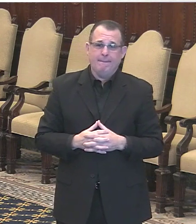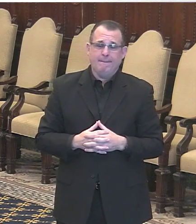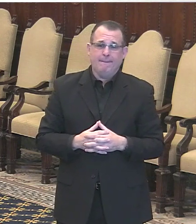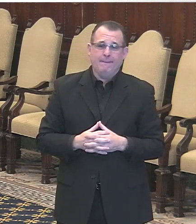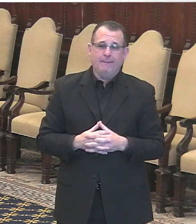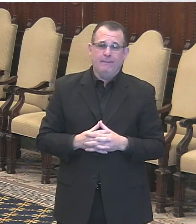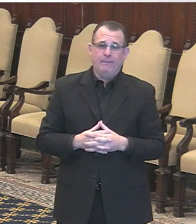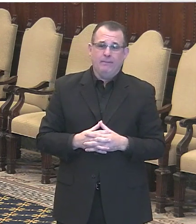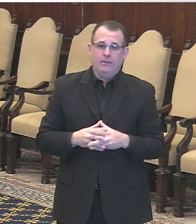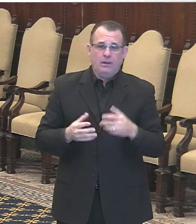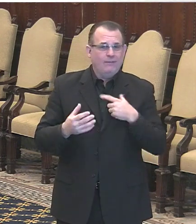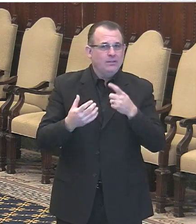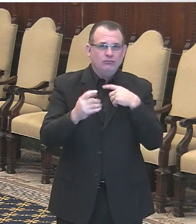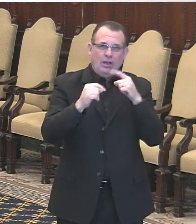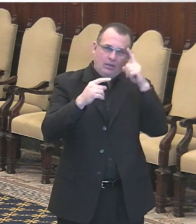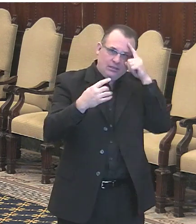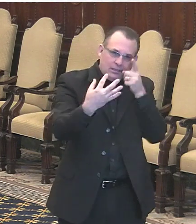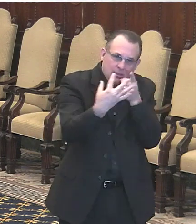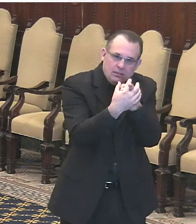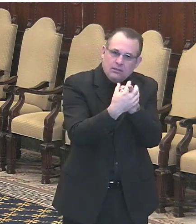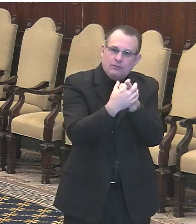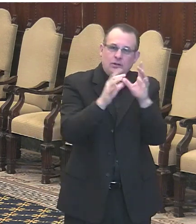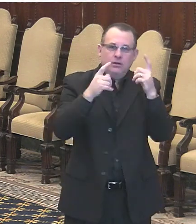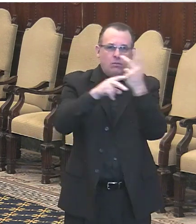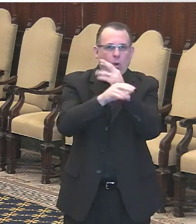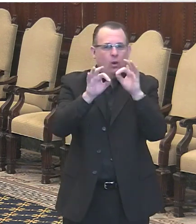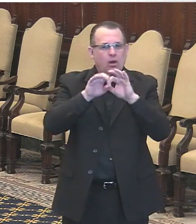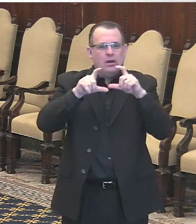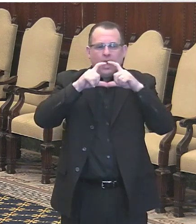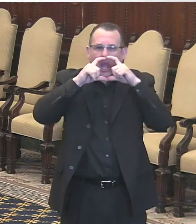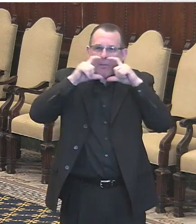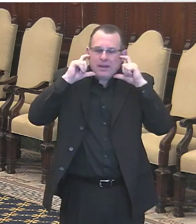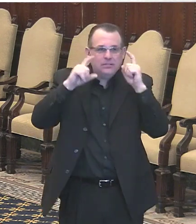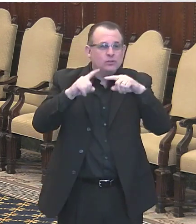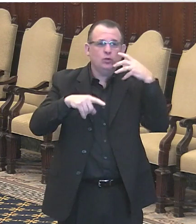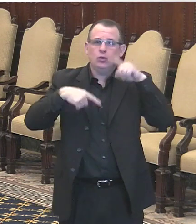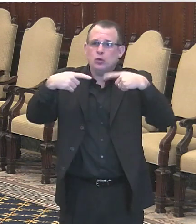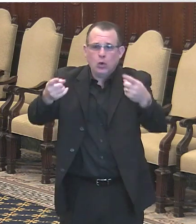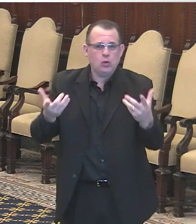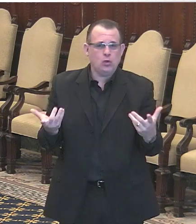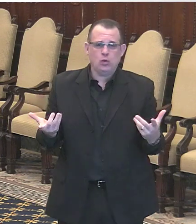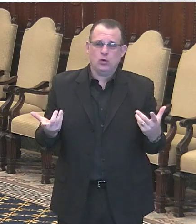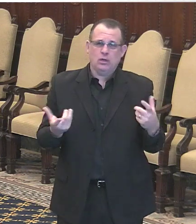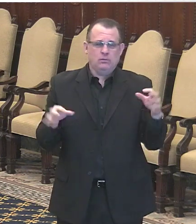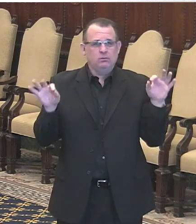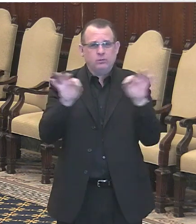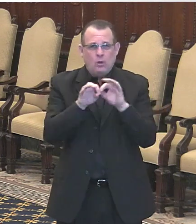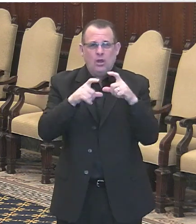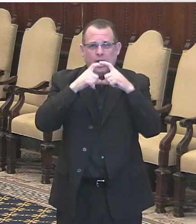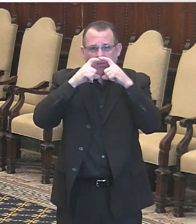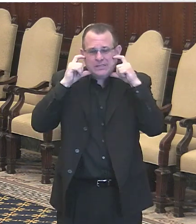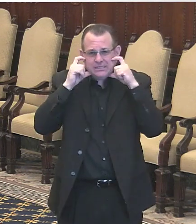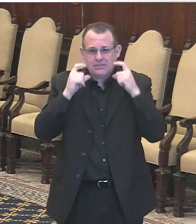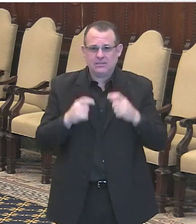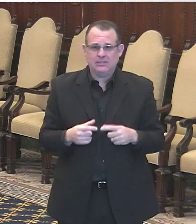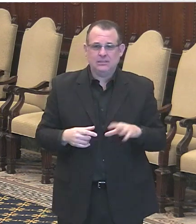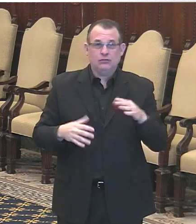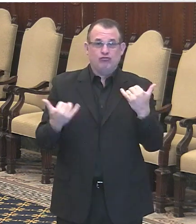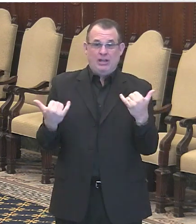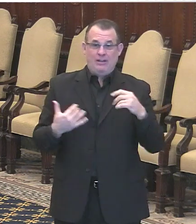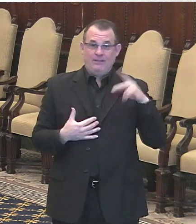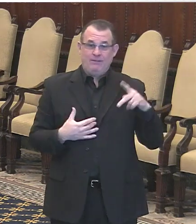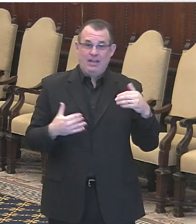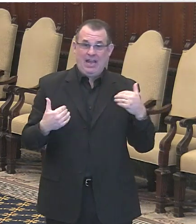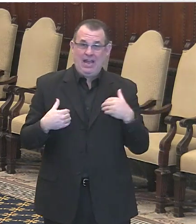message that people should be wearing masks wherever they go than I'm saying about don't travel to another place. At the moment, Philadelphia has more cases per capita than the